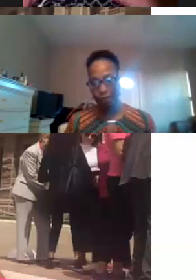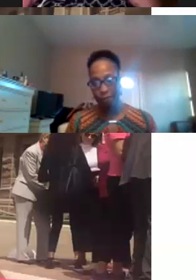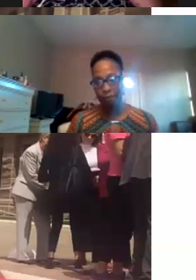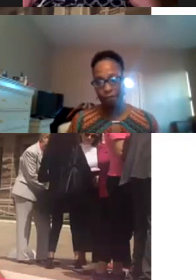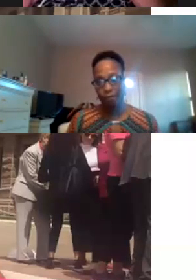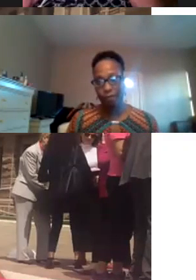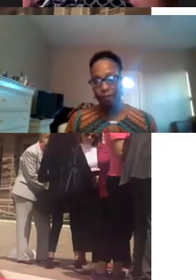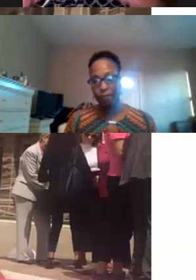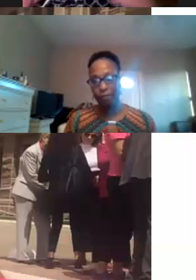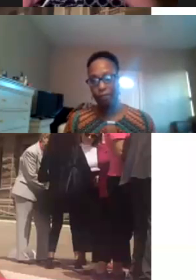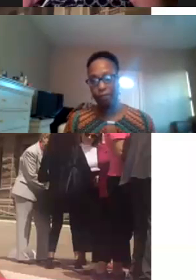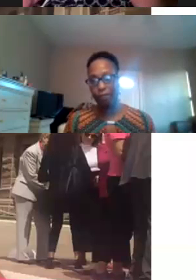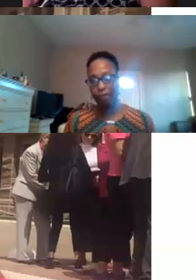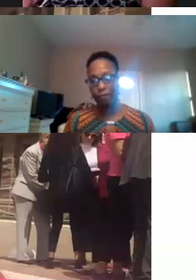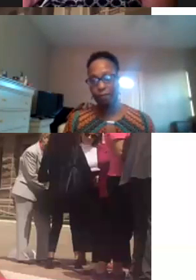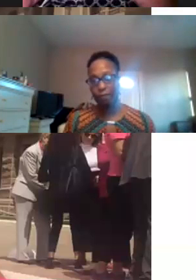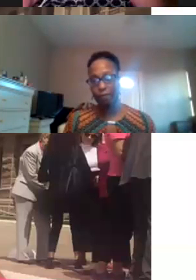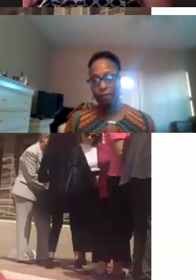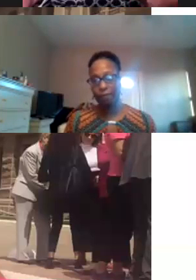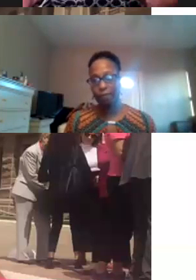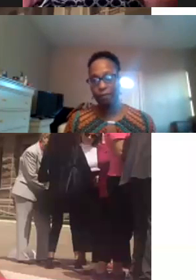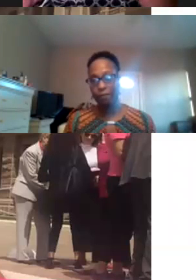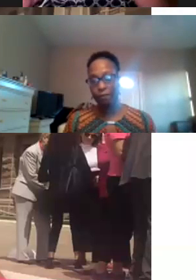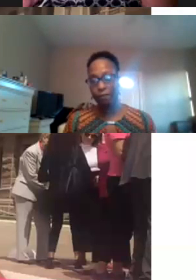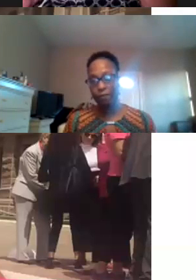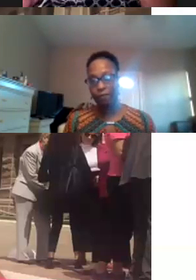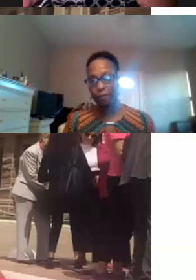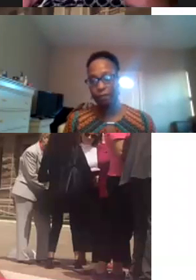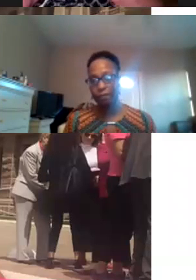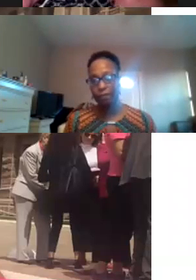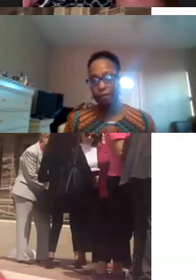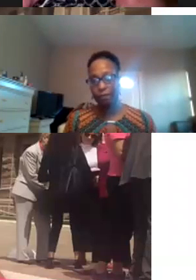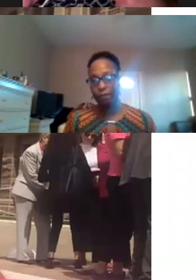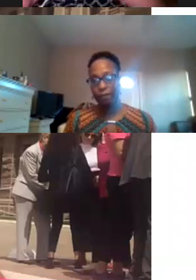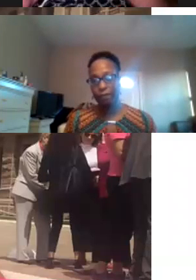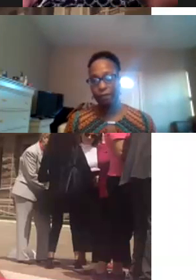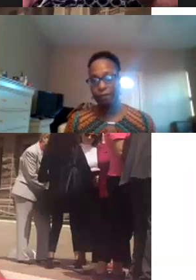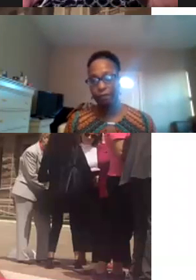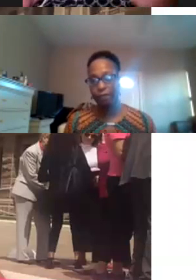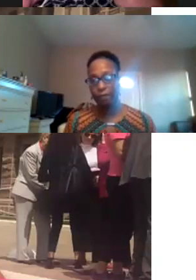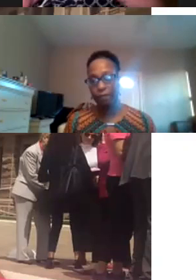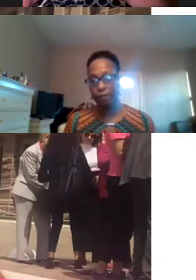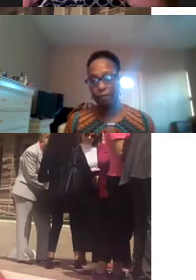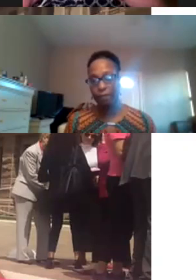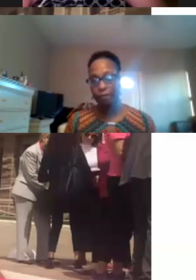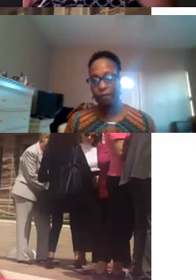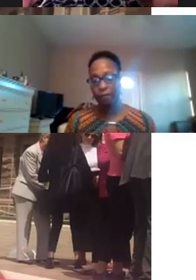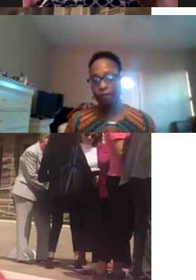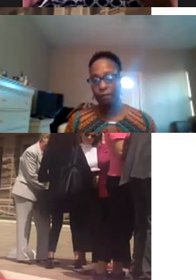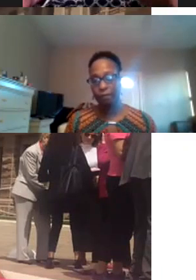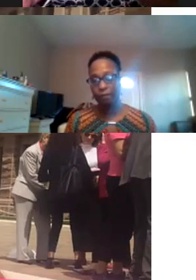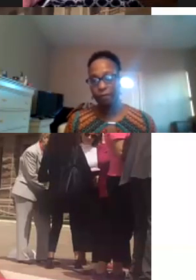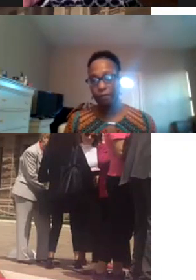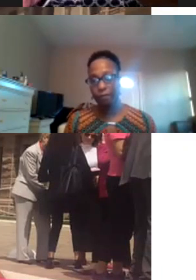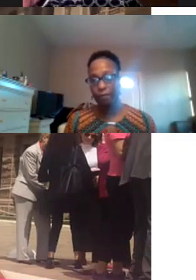advocacy, I tell people to really watch what plans that you choose, and I direct people to where they need to